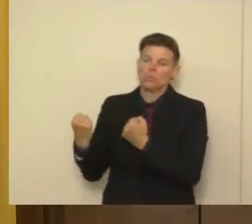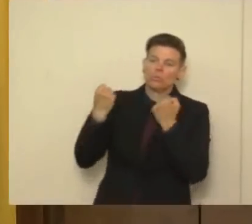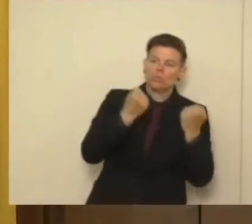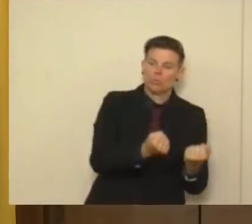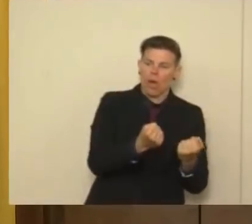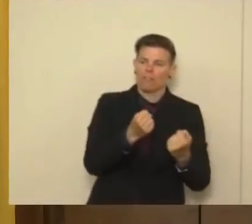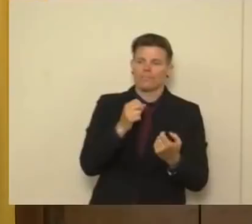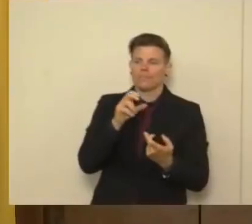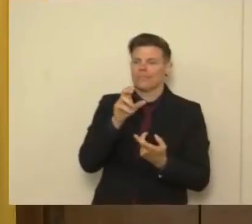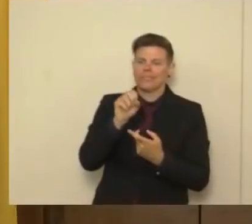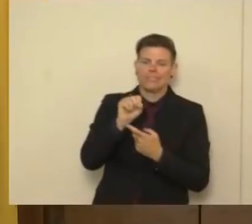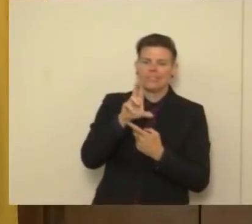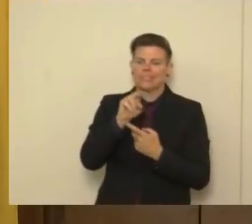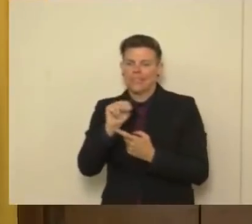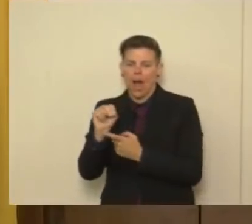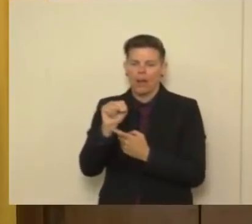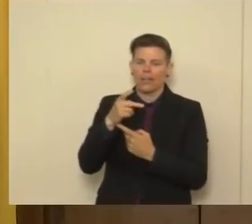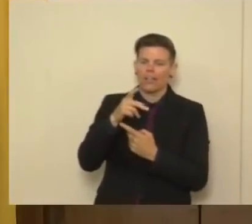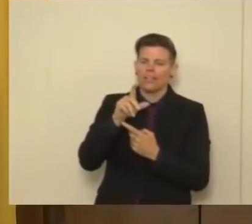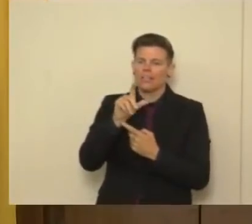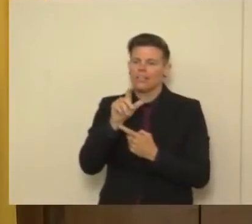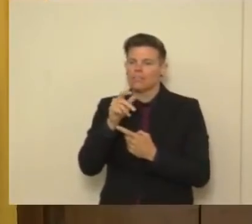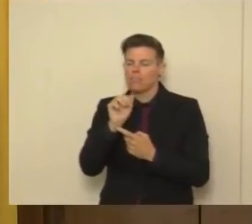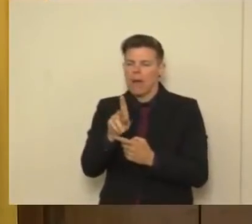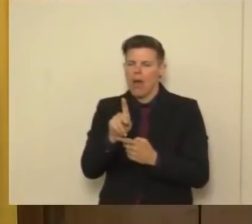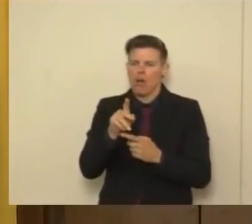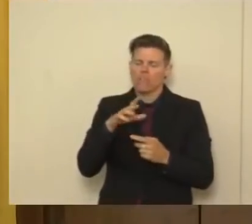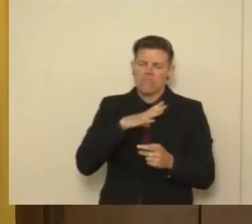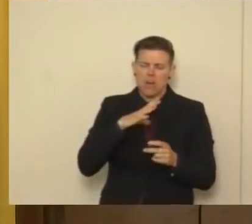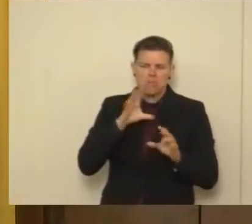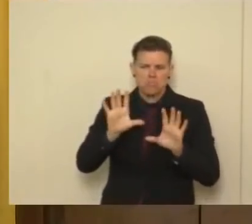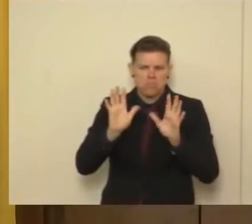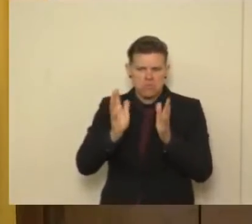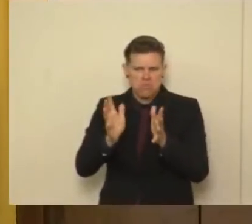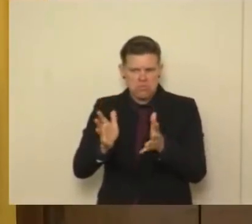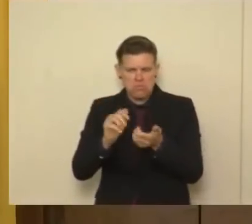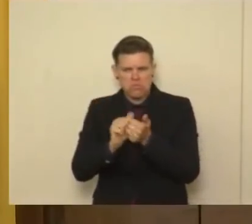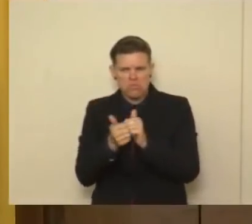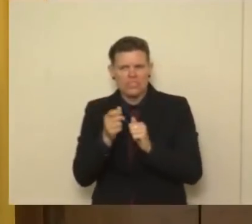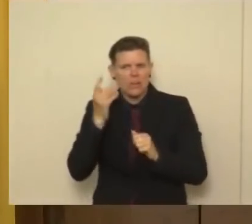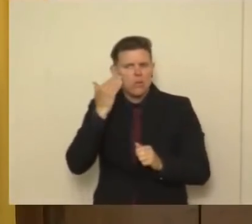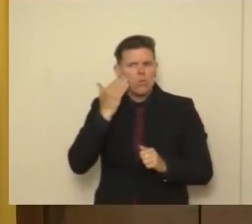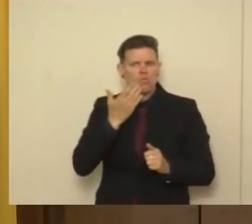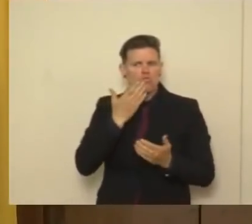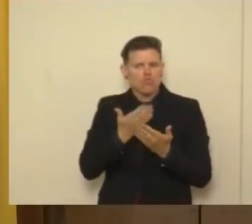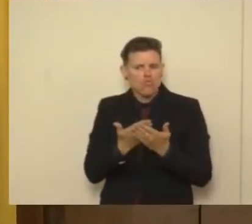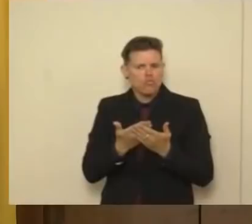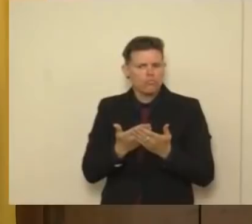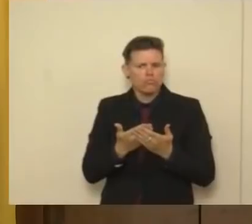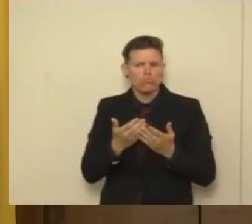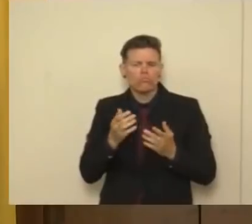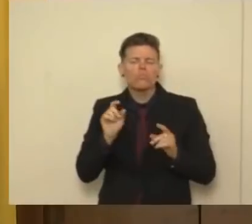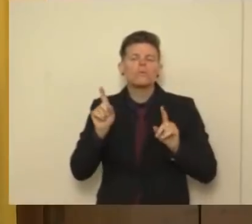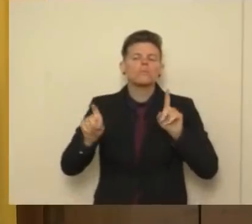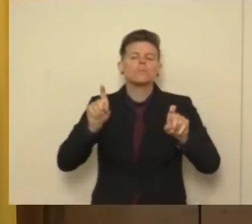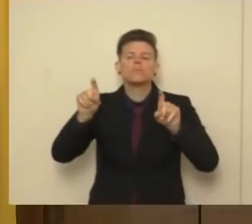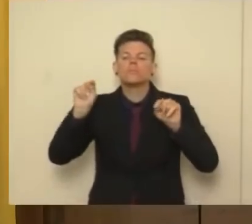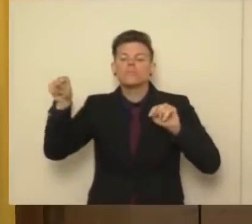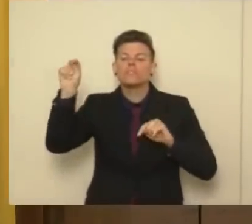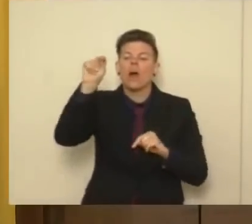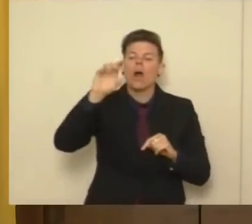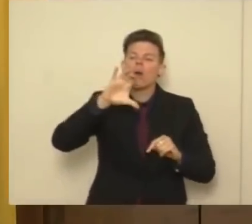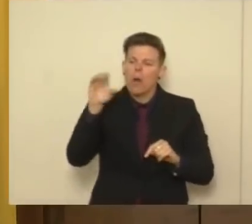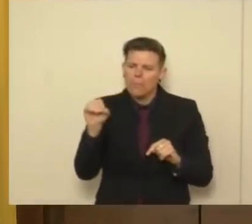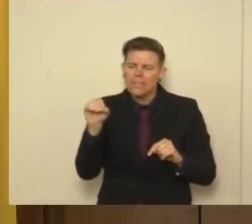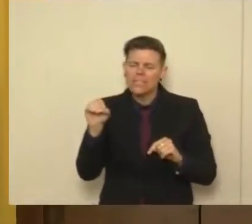that you were exempt, nothing's changed in that order. Except this is an opportunity for me to ask those employers, if you are